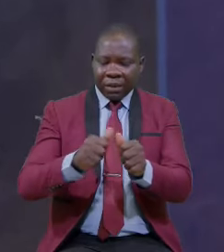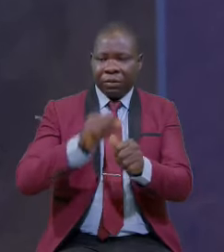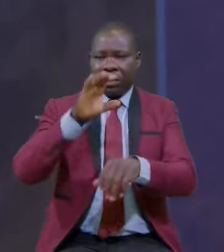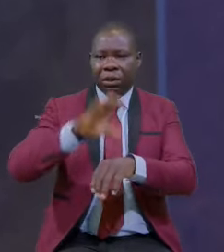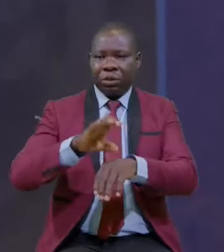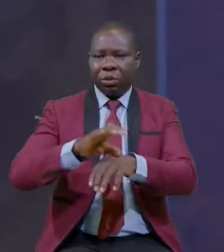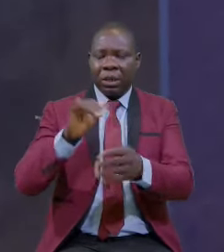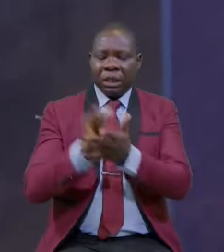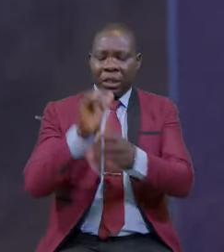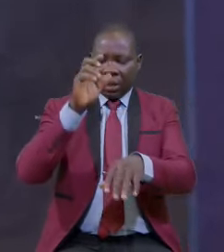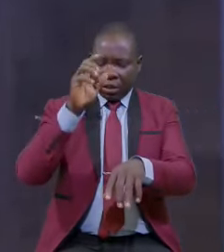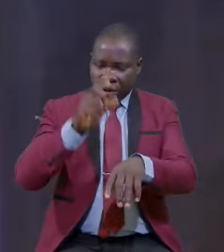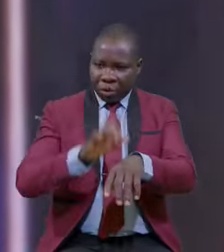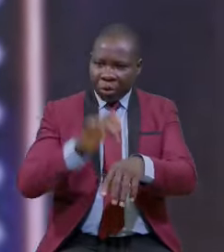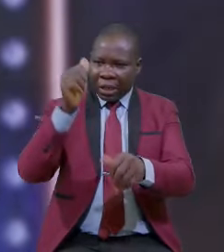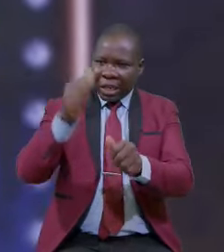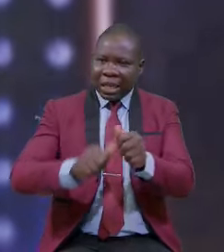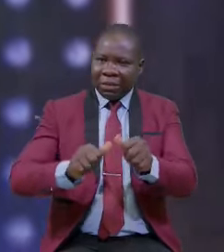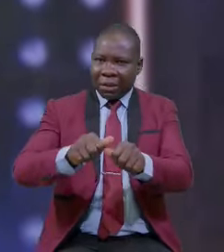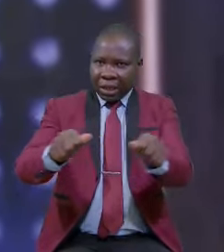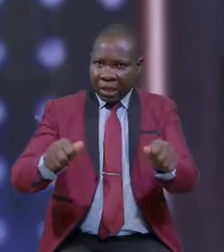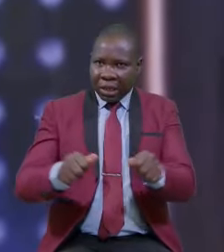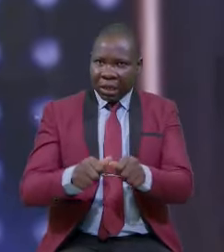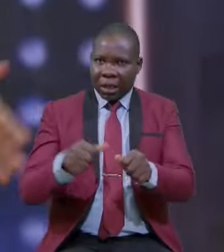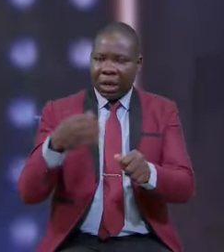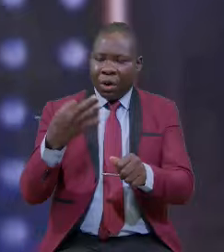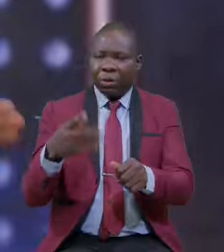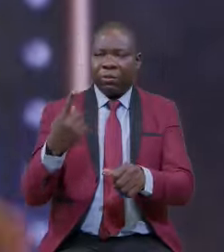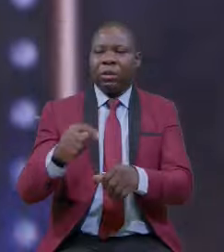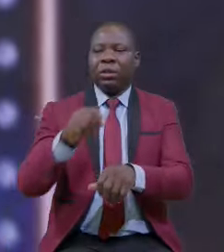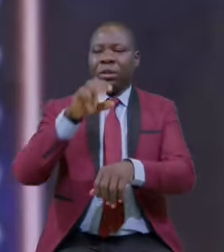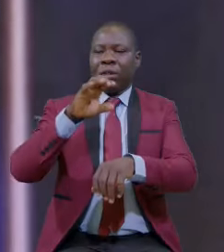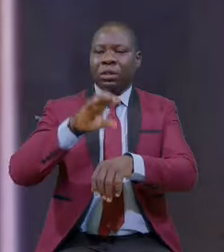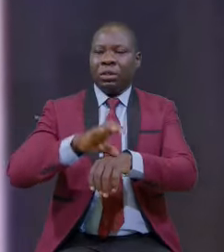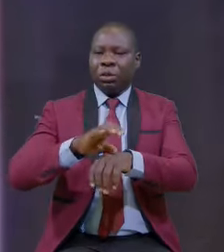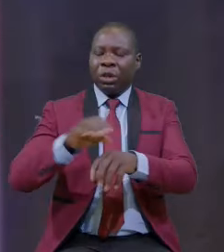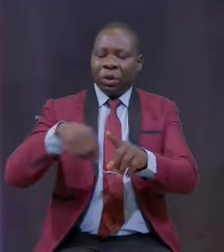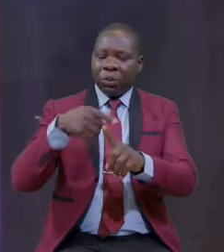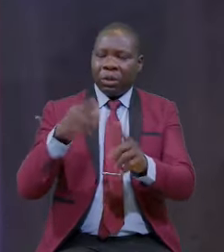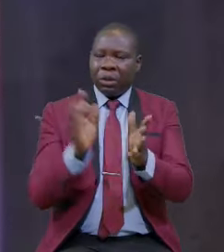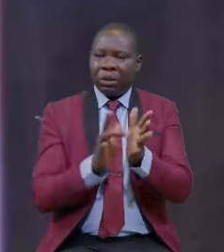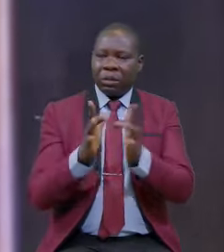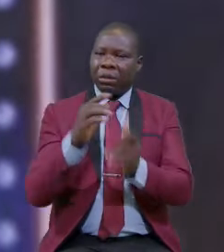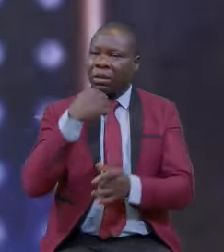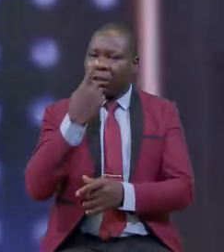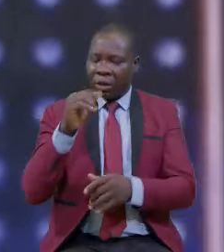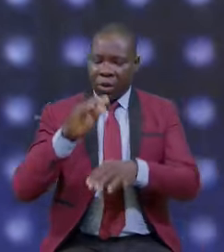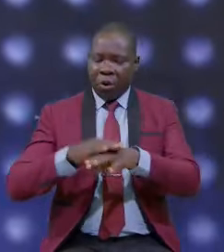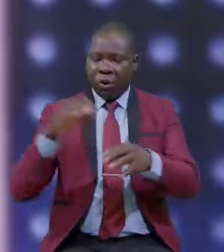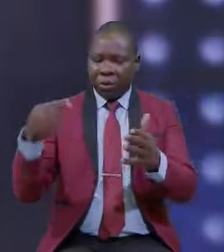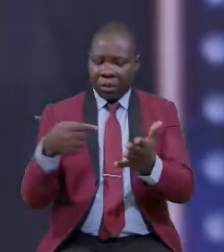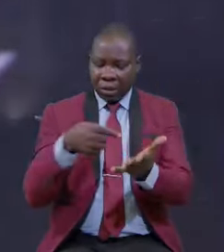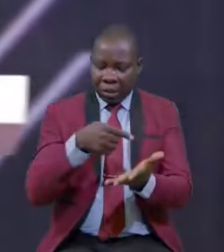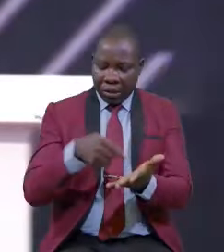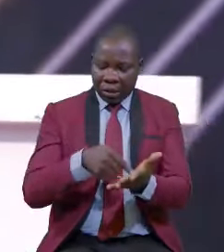church. When Jesus said, on this rock, I build my church. I build my